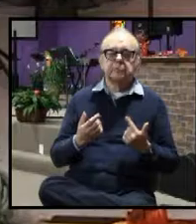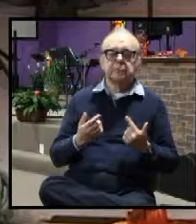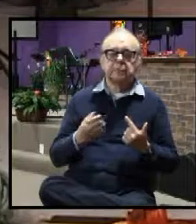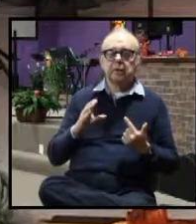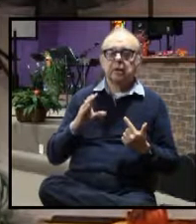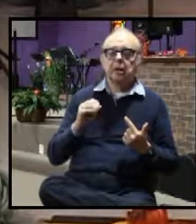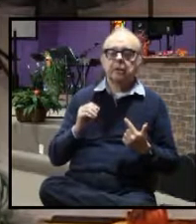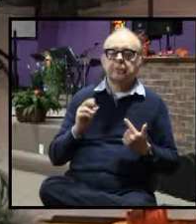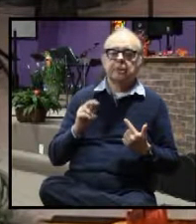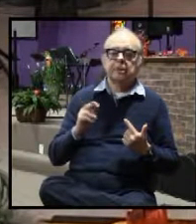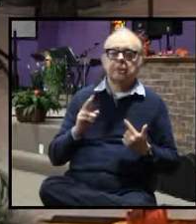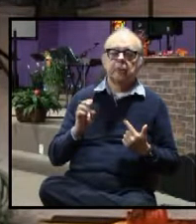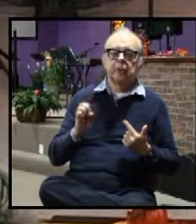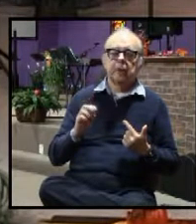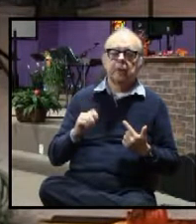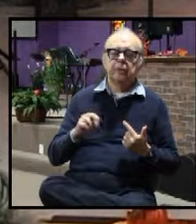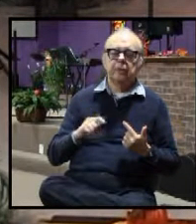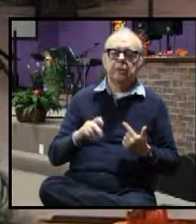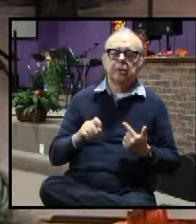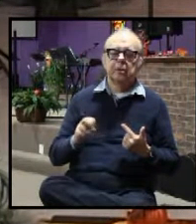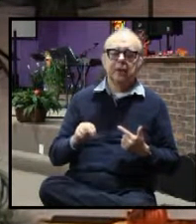Every bit of it.